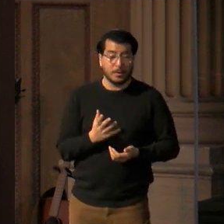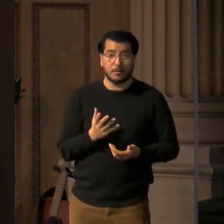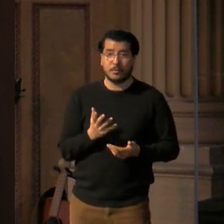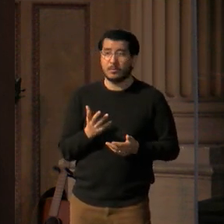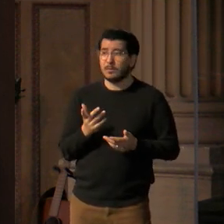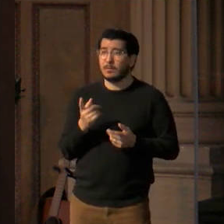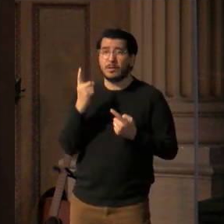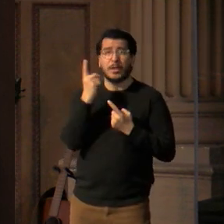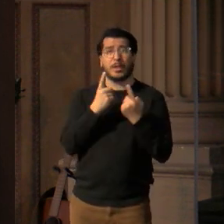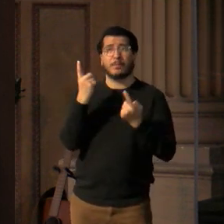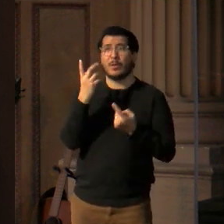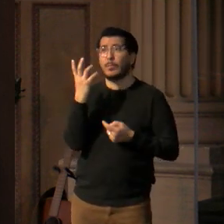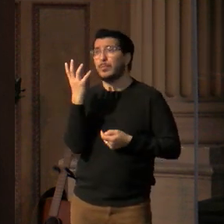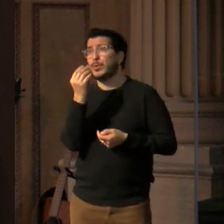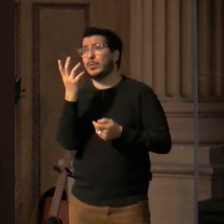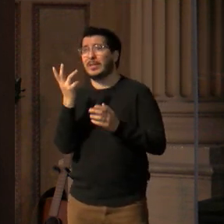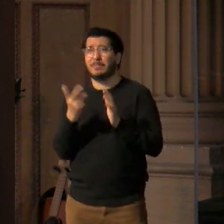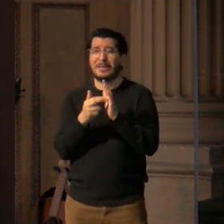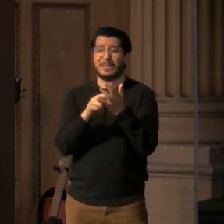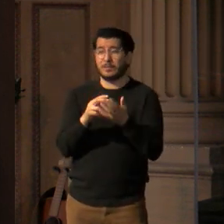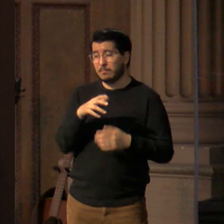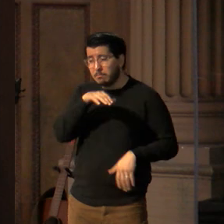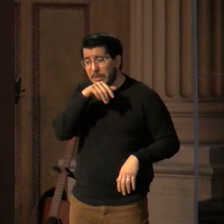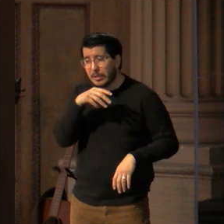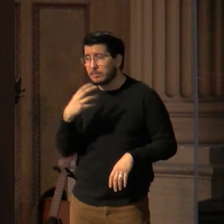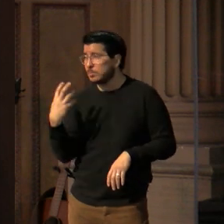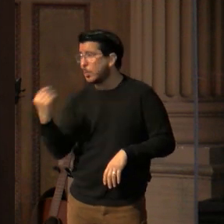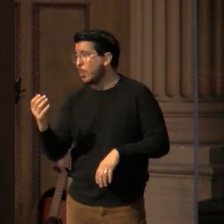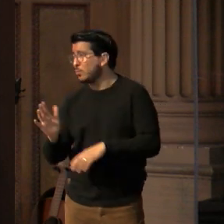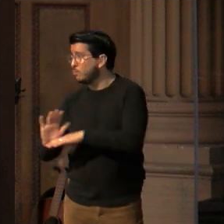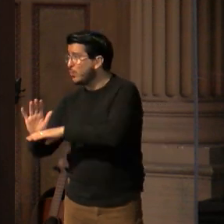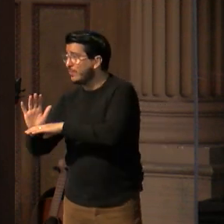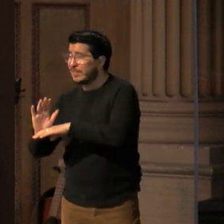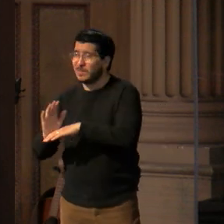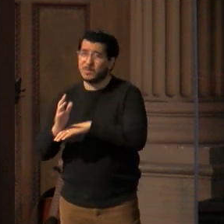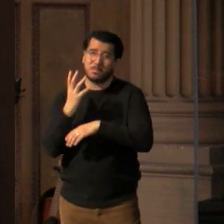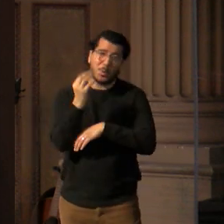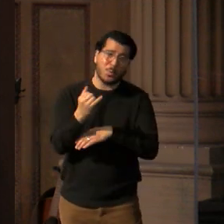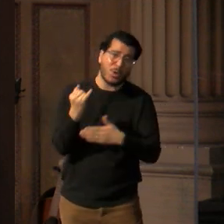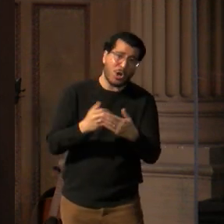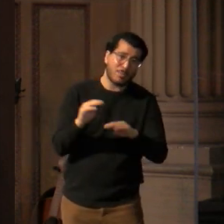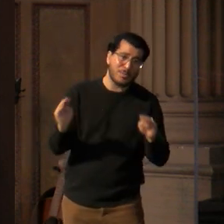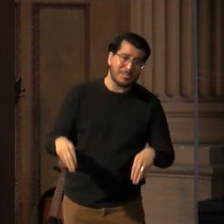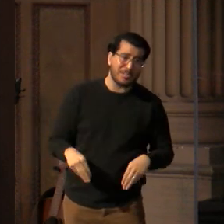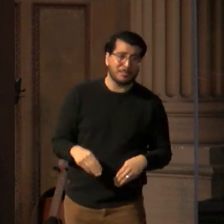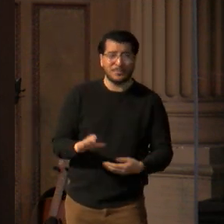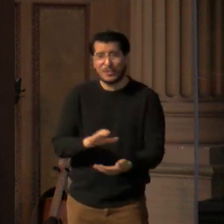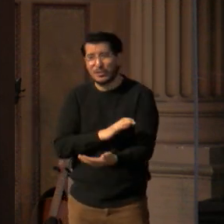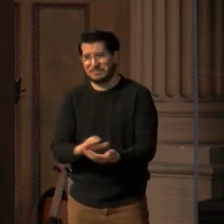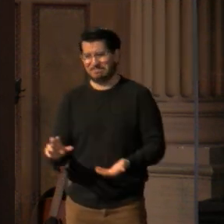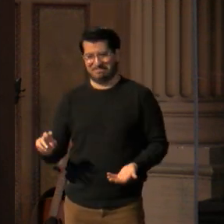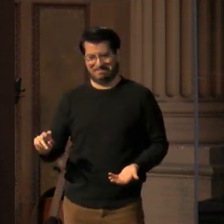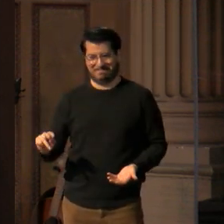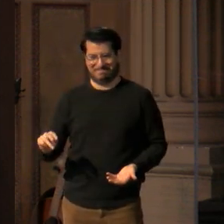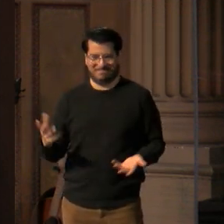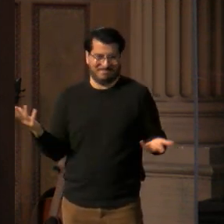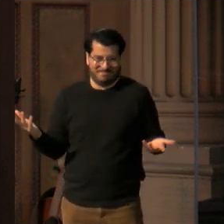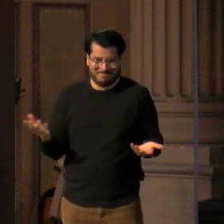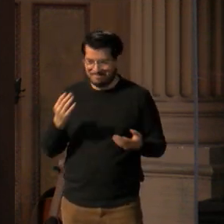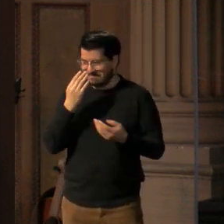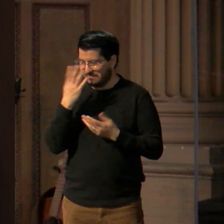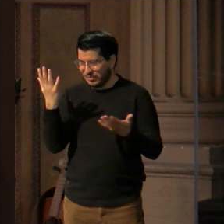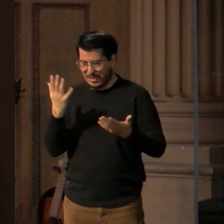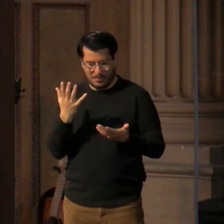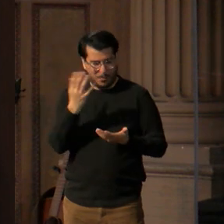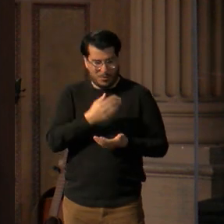meaning. You don't see a lot of pigs going to movies or to art museums or concerts or anything like that. They're not interested in what's